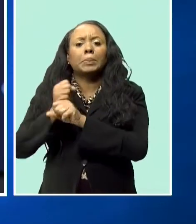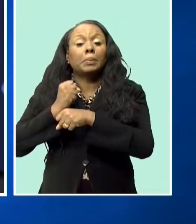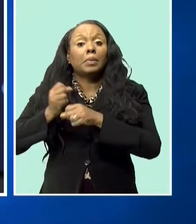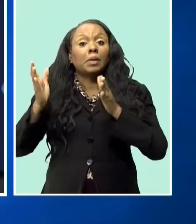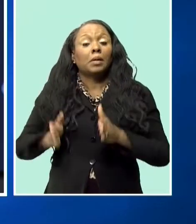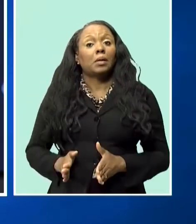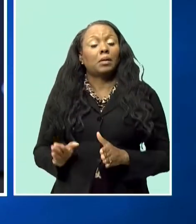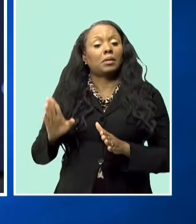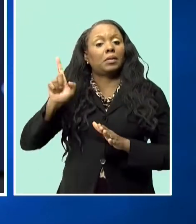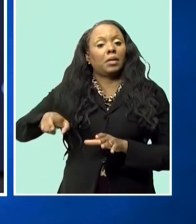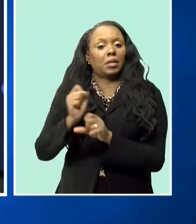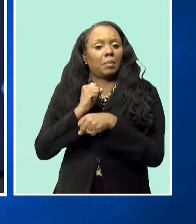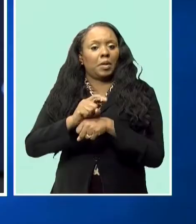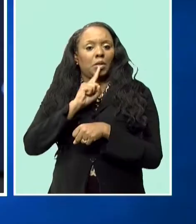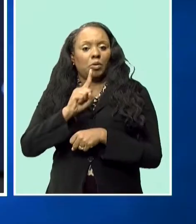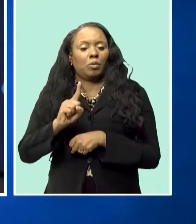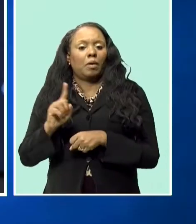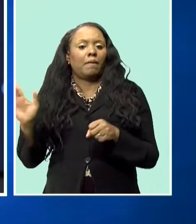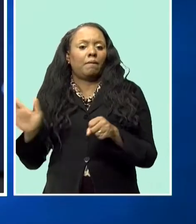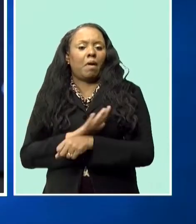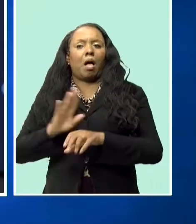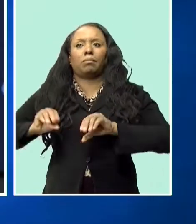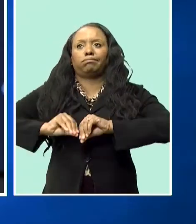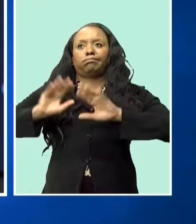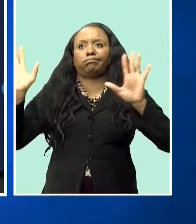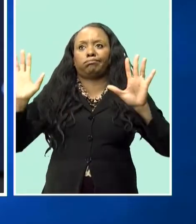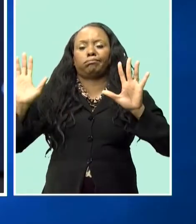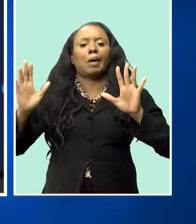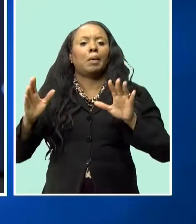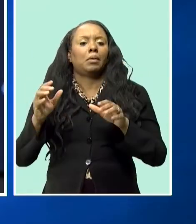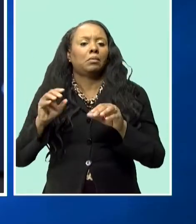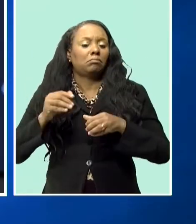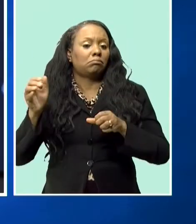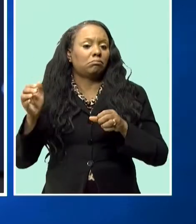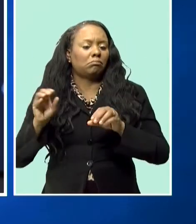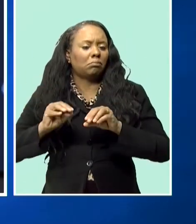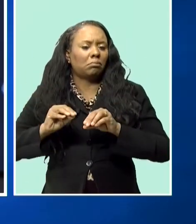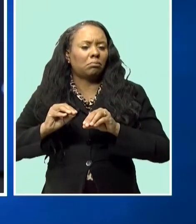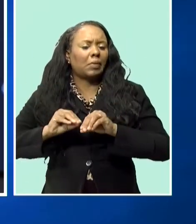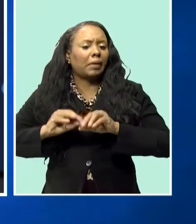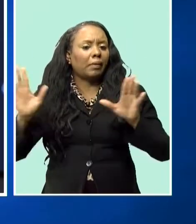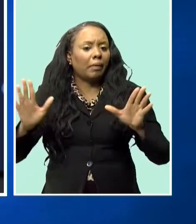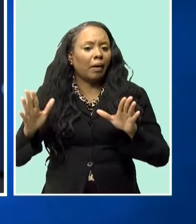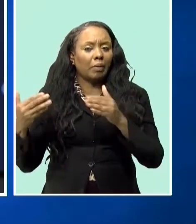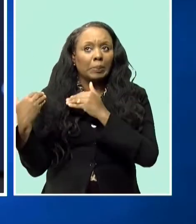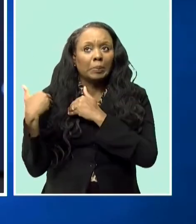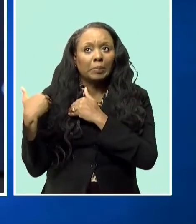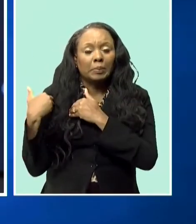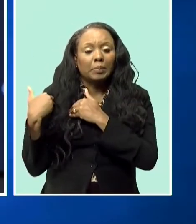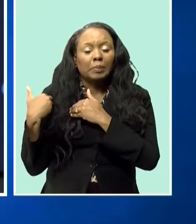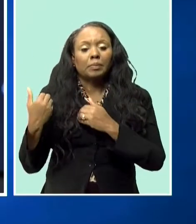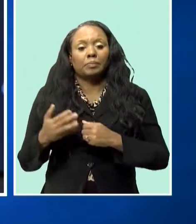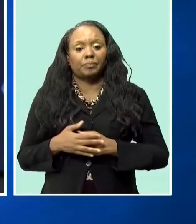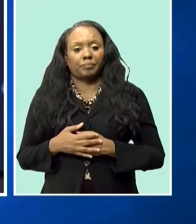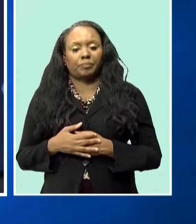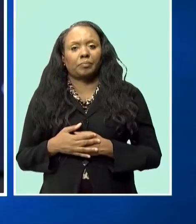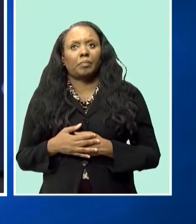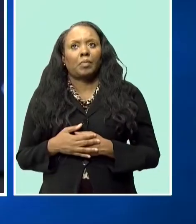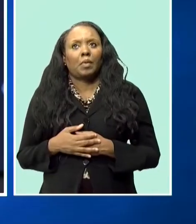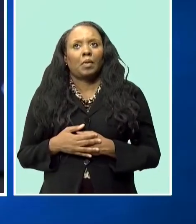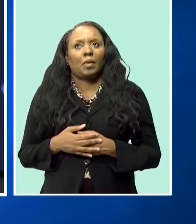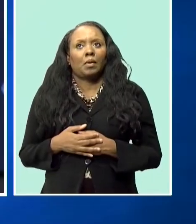full transparency with us as young persons, accountability, ensure that when it comes to that, there are more